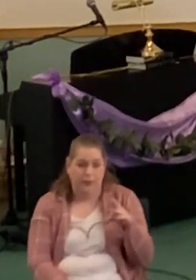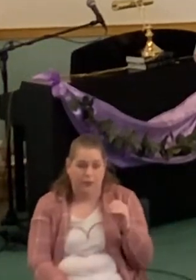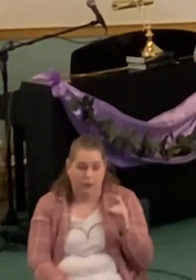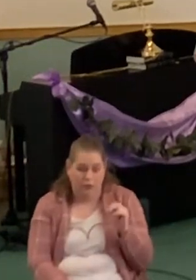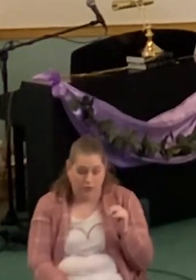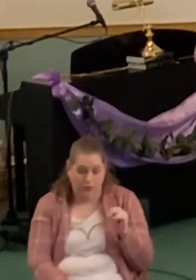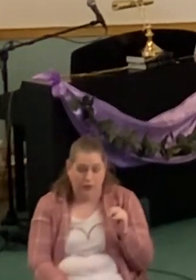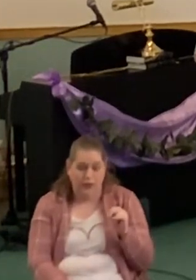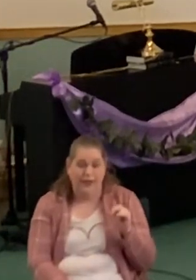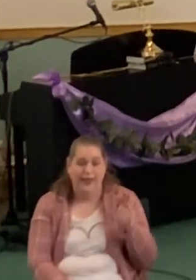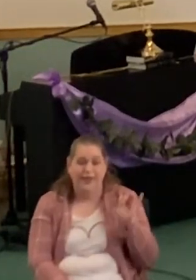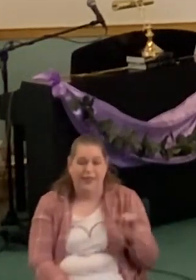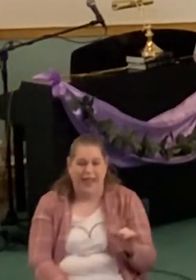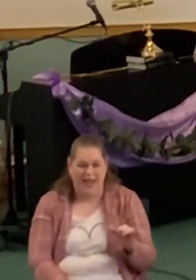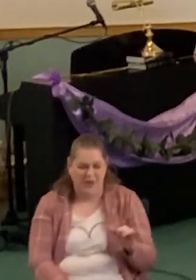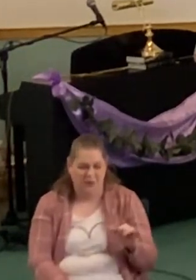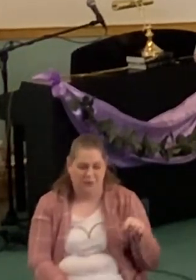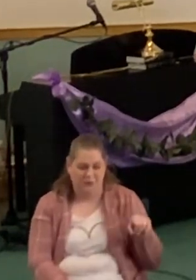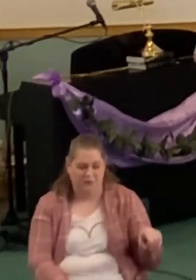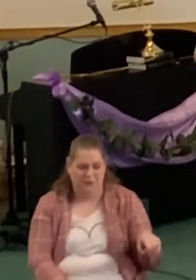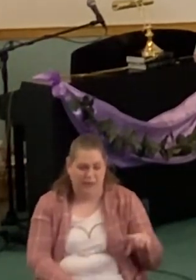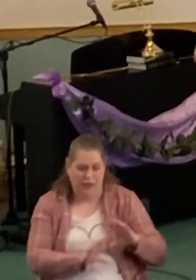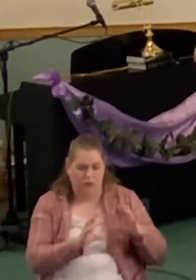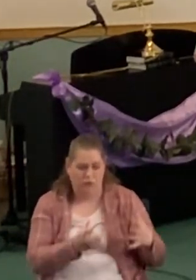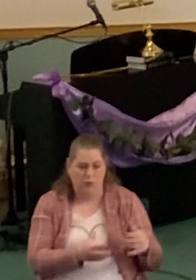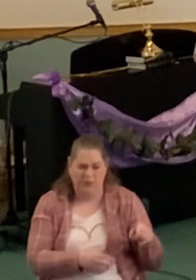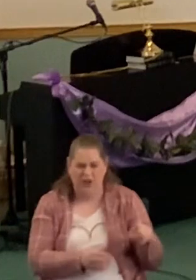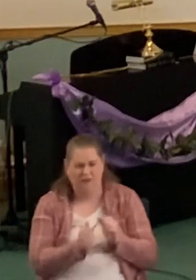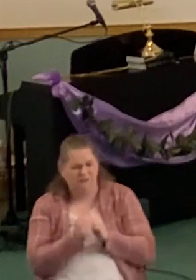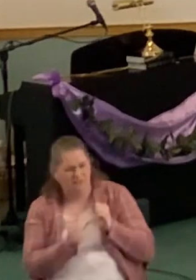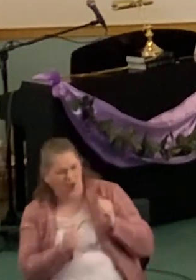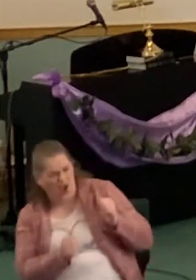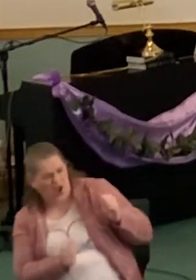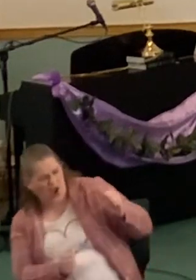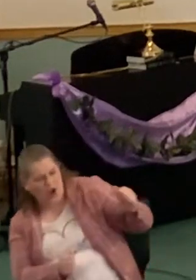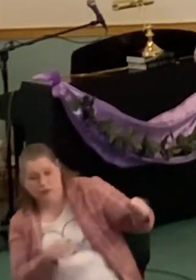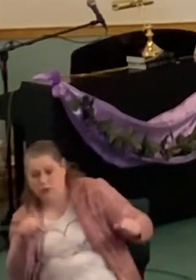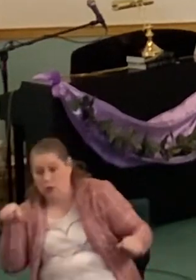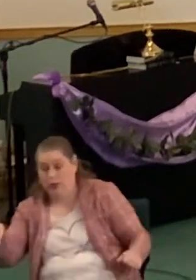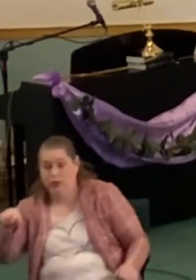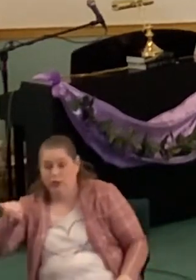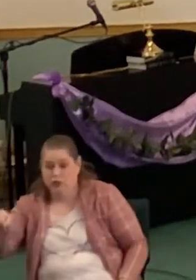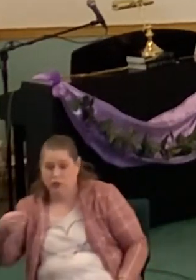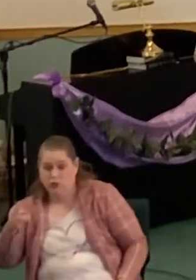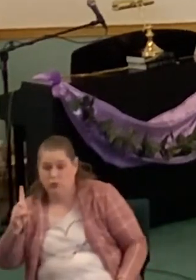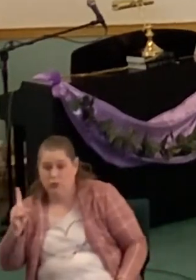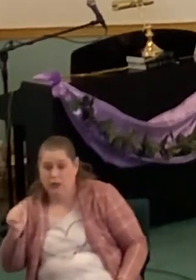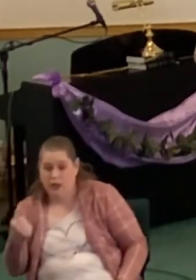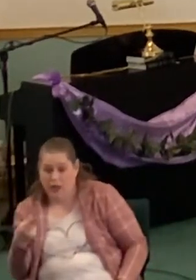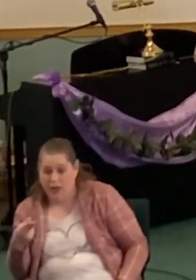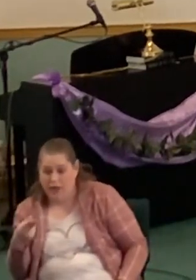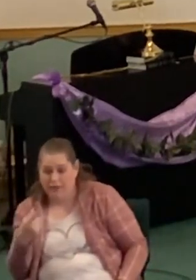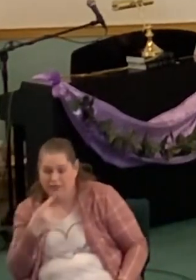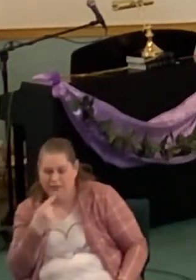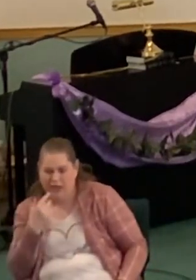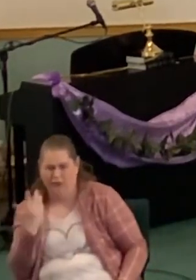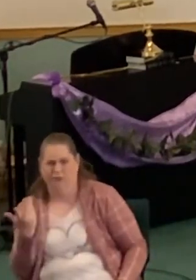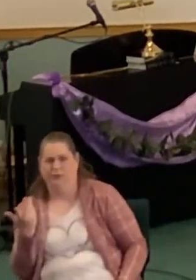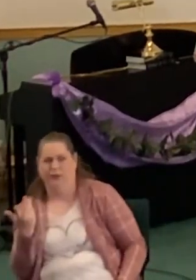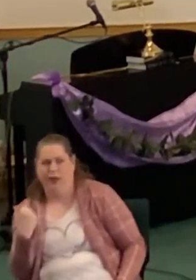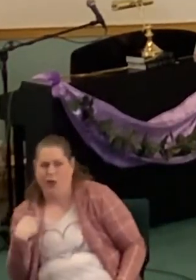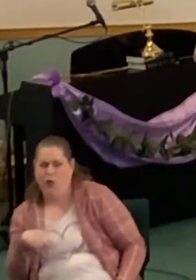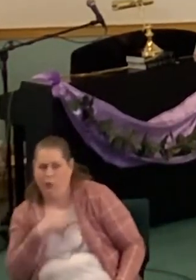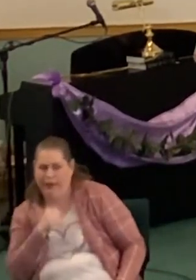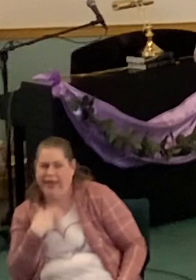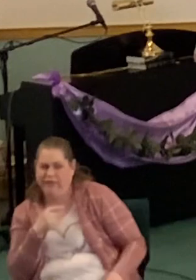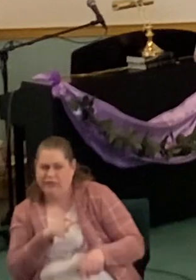was a foreign, distant group. For them to hear this, they're way over there. We got time to figure out a plan. We